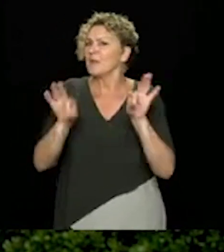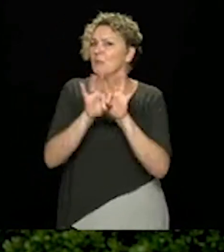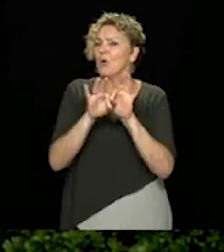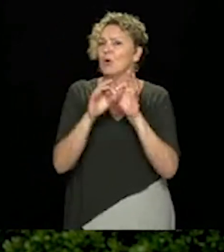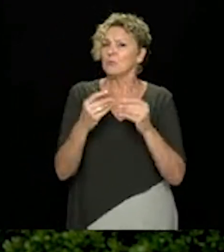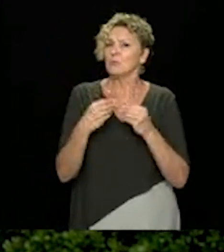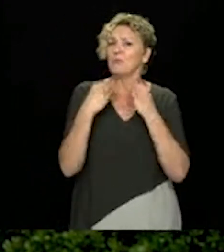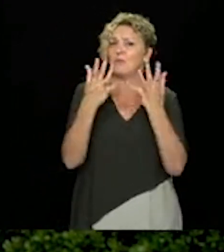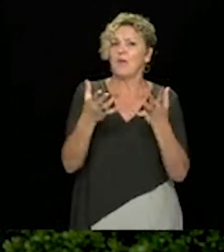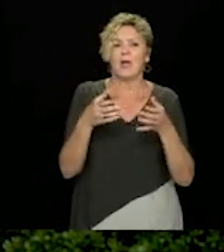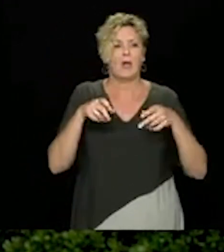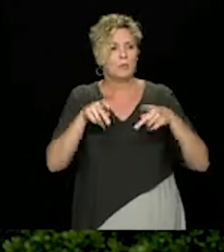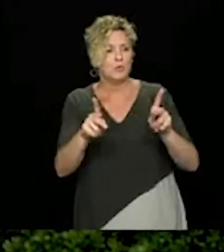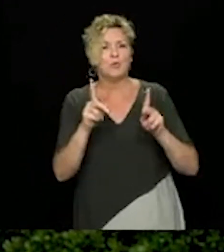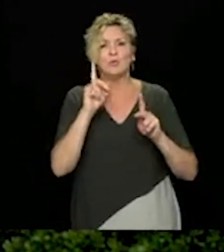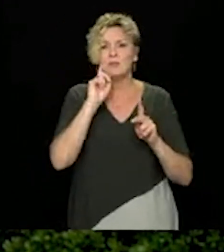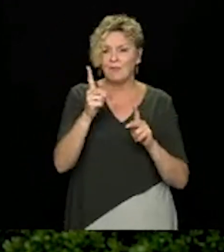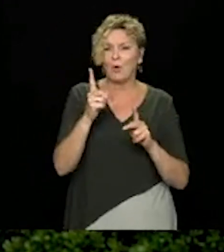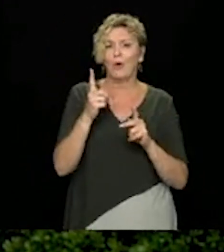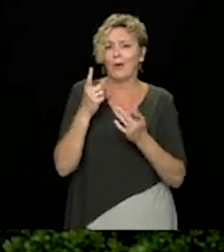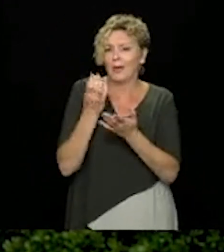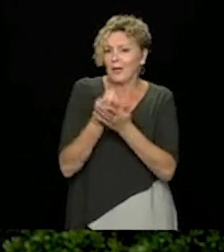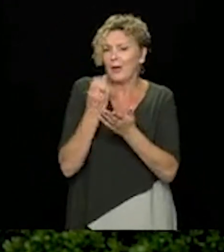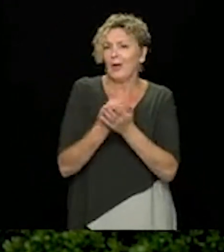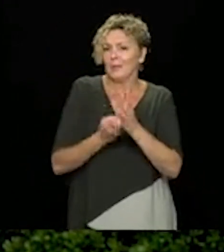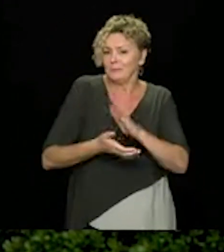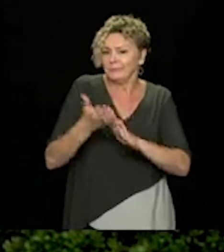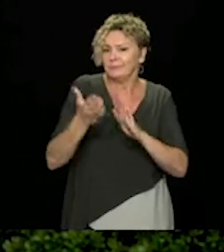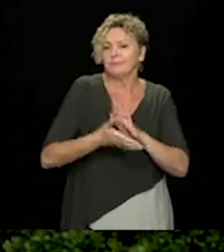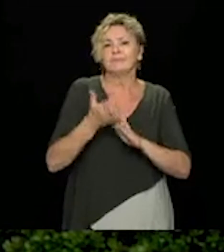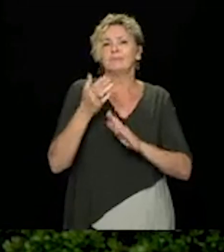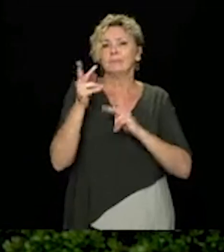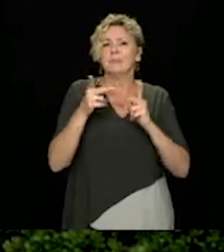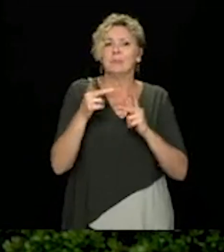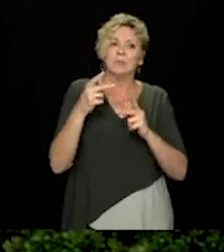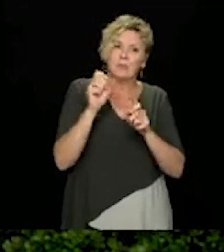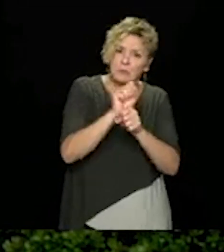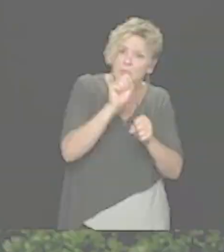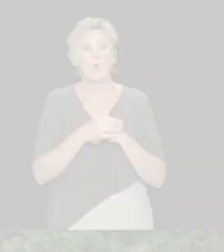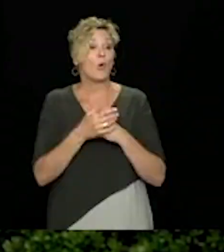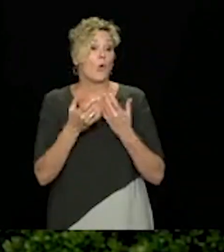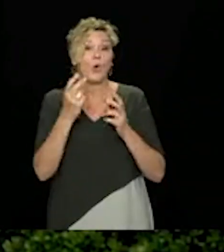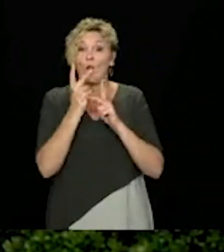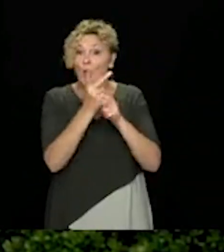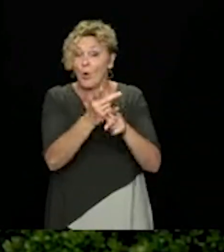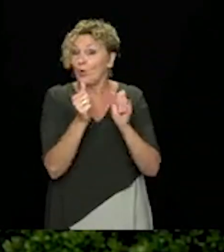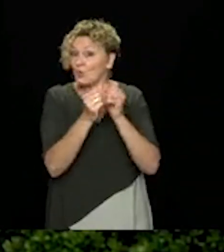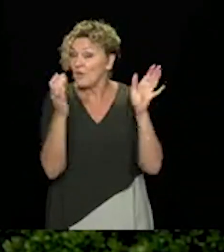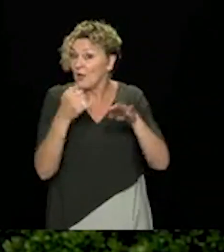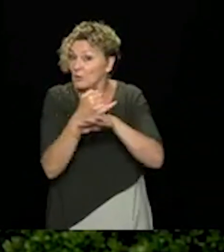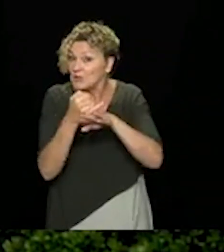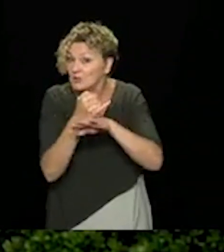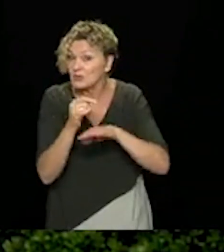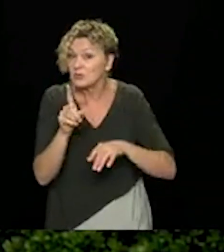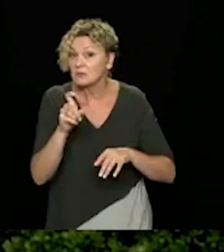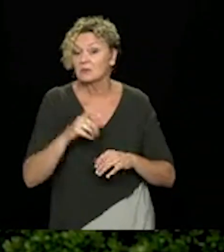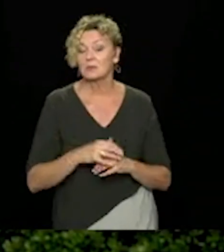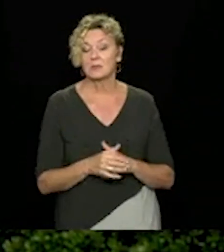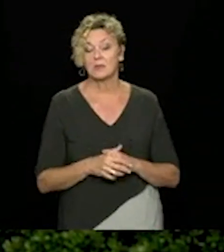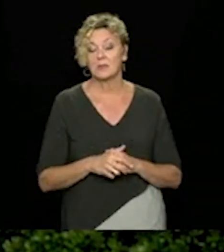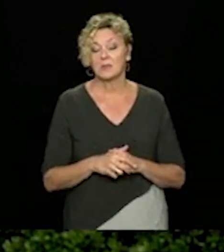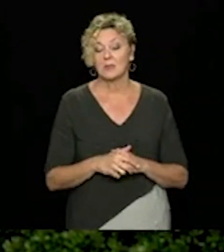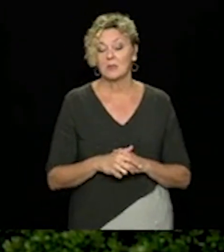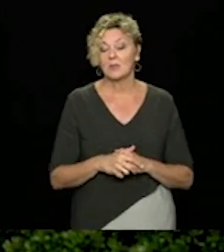also providing opportunities for economic activity so people can pay their bills and put food on the table. And there are a range of incentives